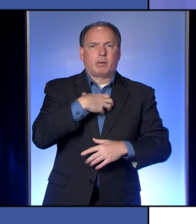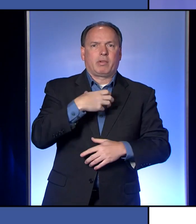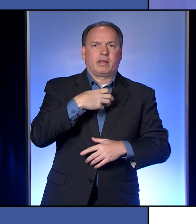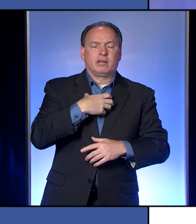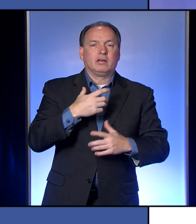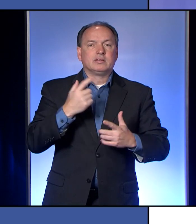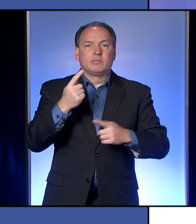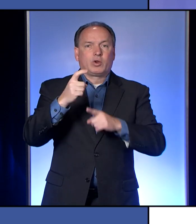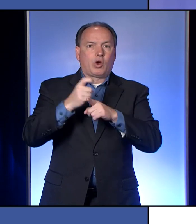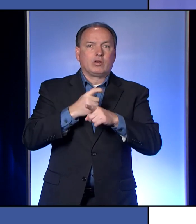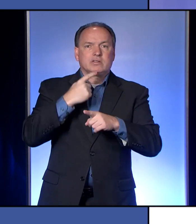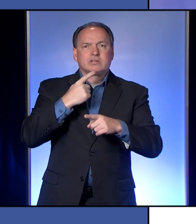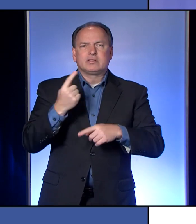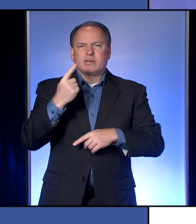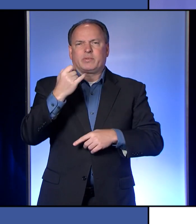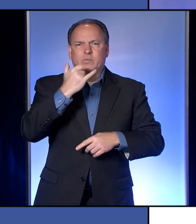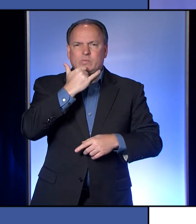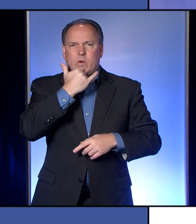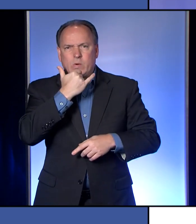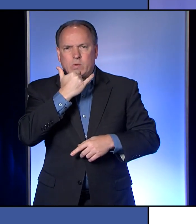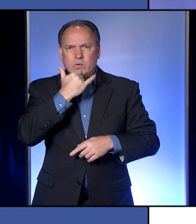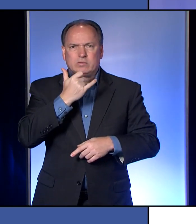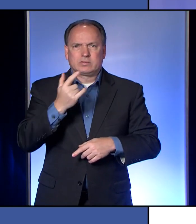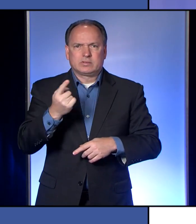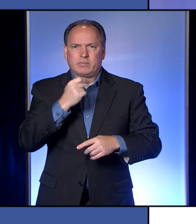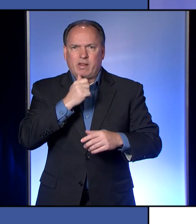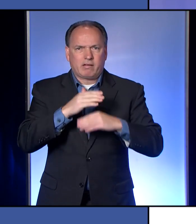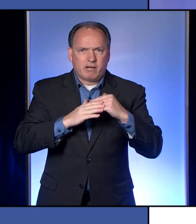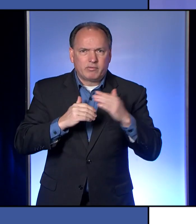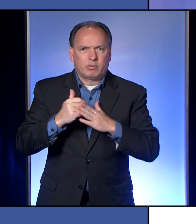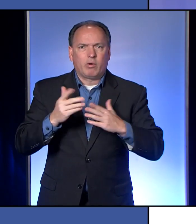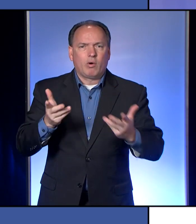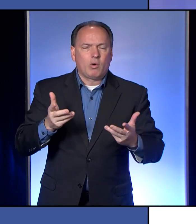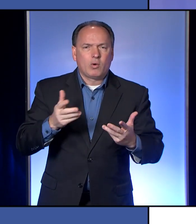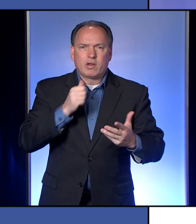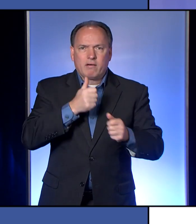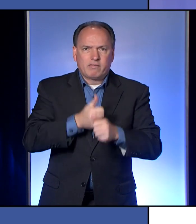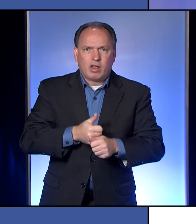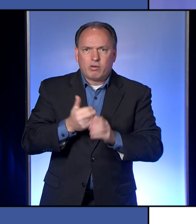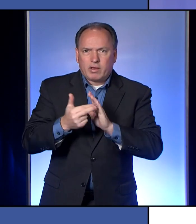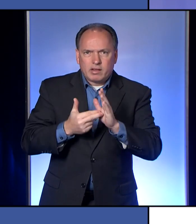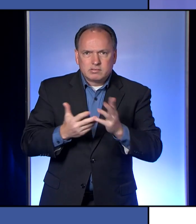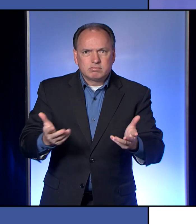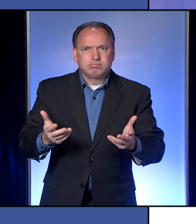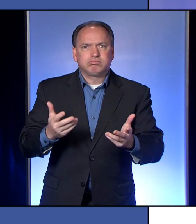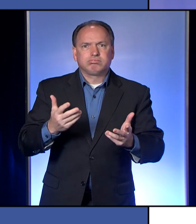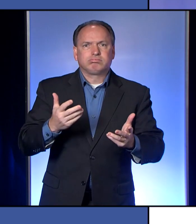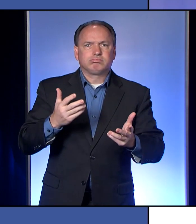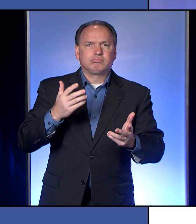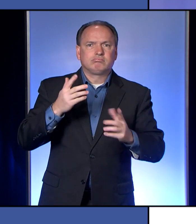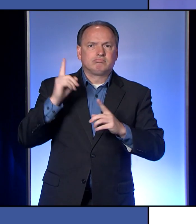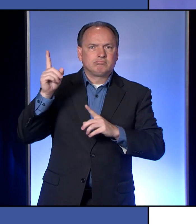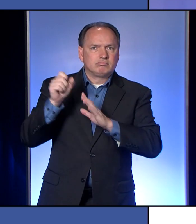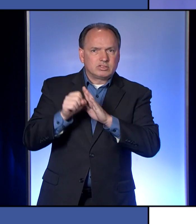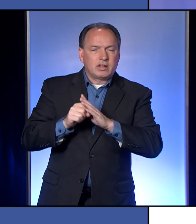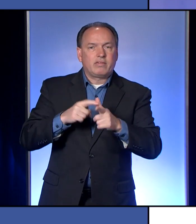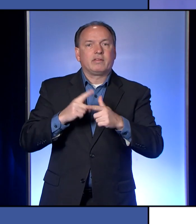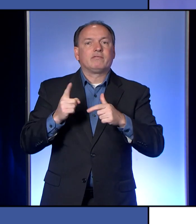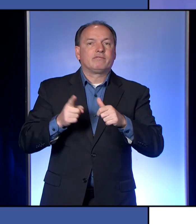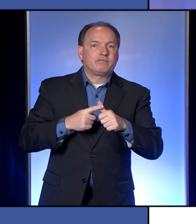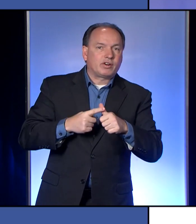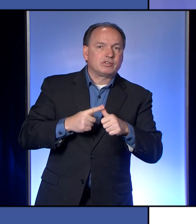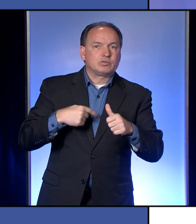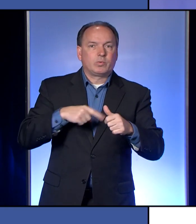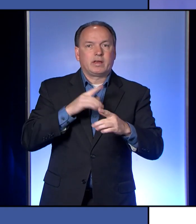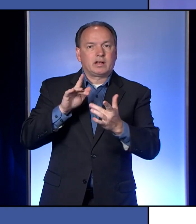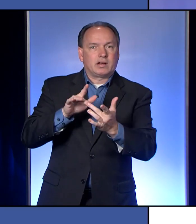and says that there's something that they're uncomfortable with or something they believe doesn't follow the guidance given out by the state. And then the first thing we do is